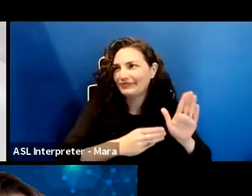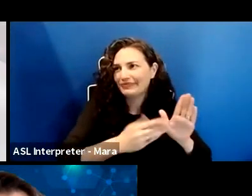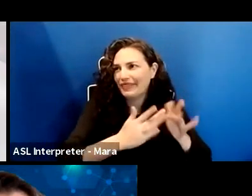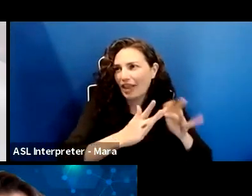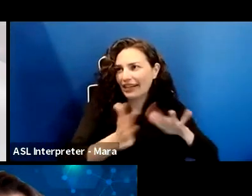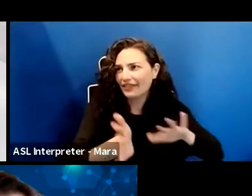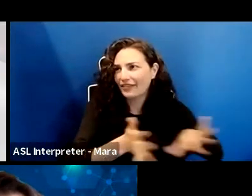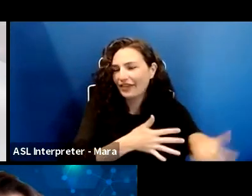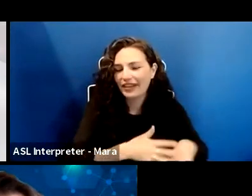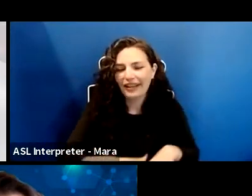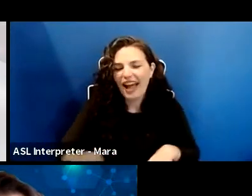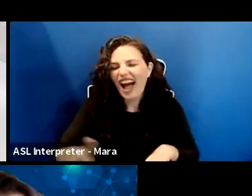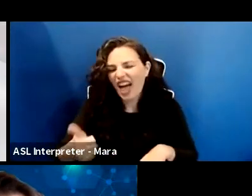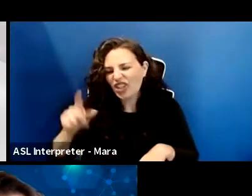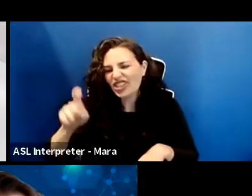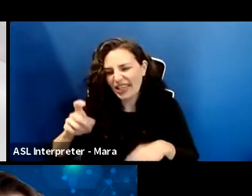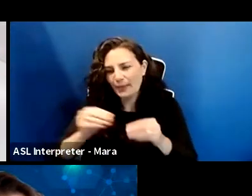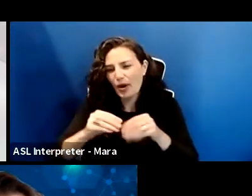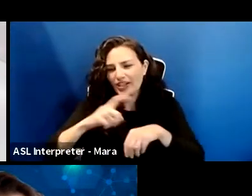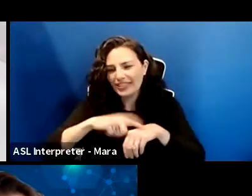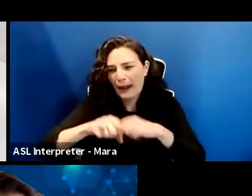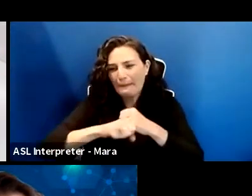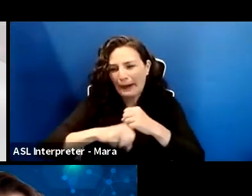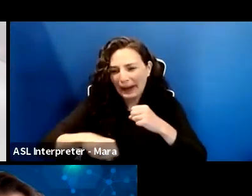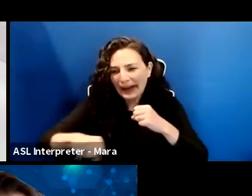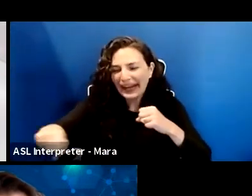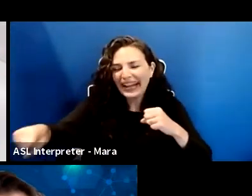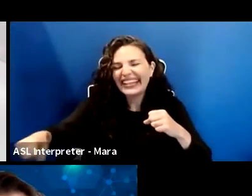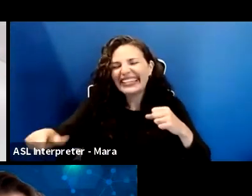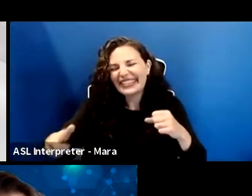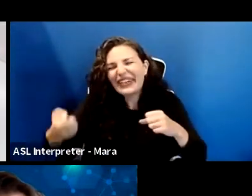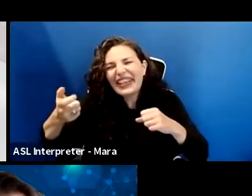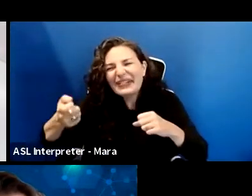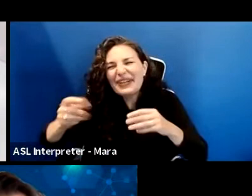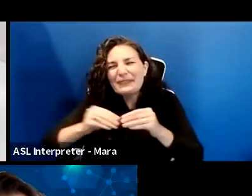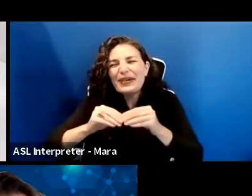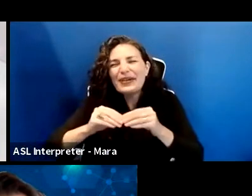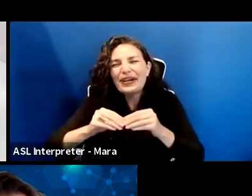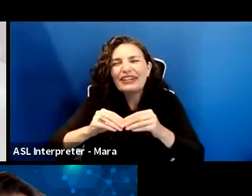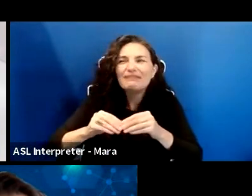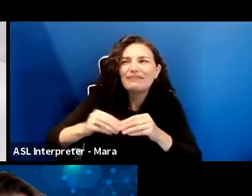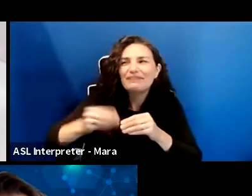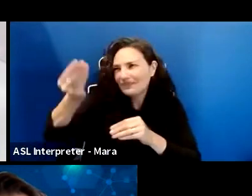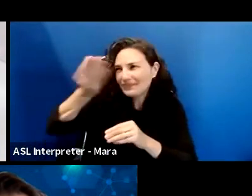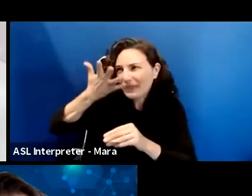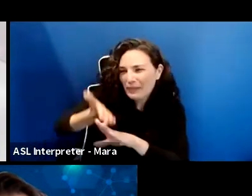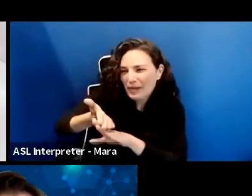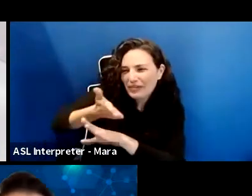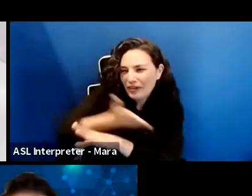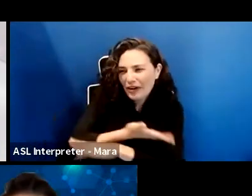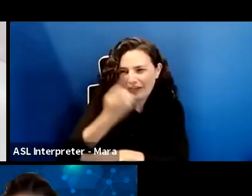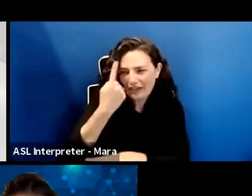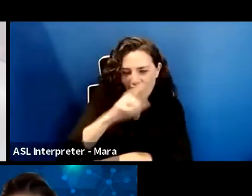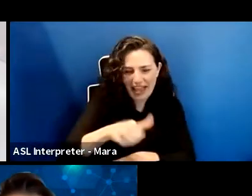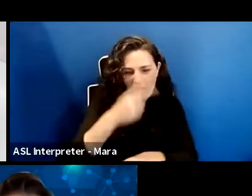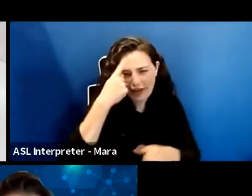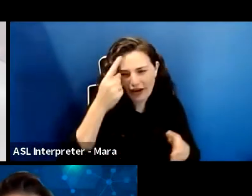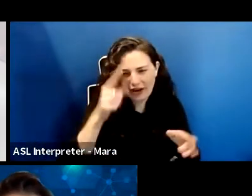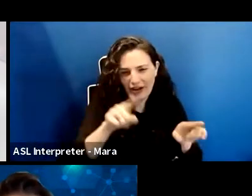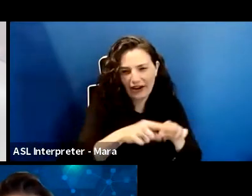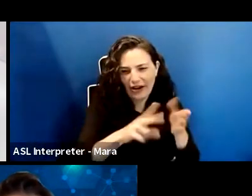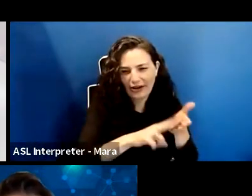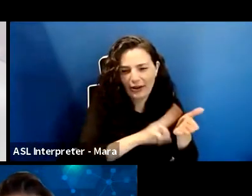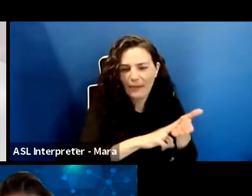ones take a little longer, so give us some lead time on the other ones. But there are definitely options to enable you to make your new media